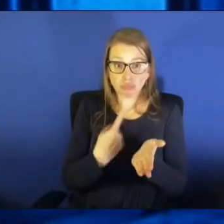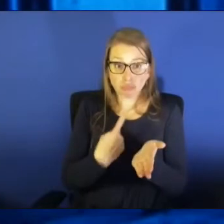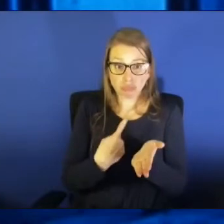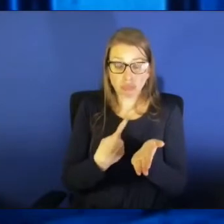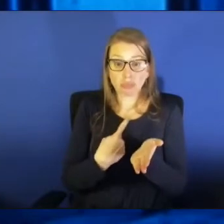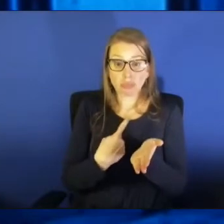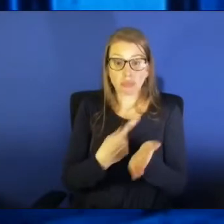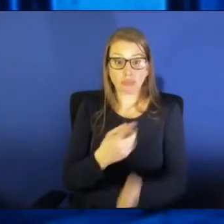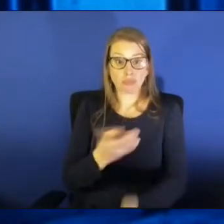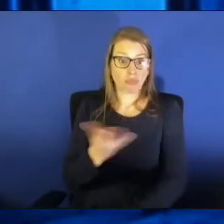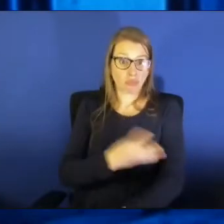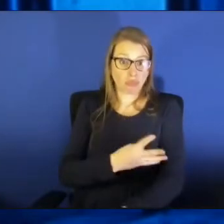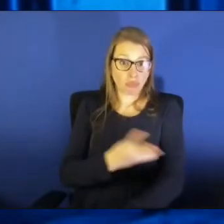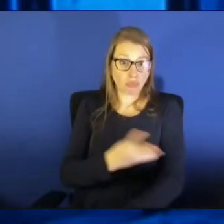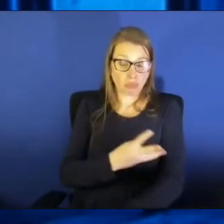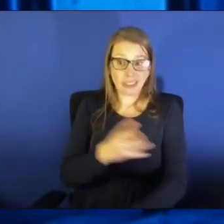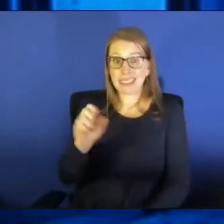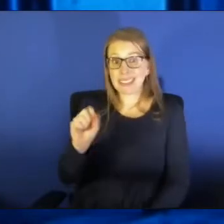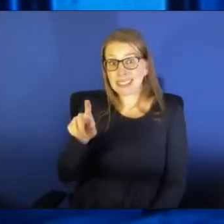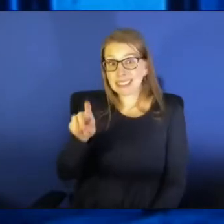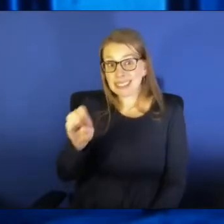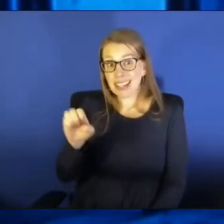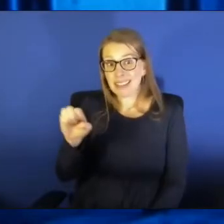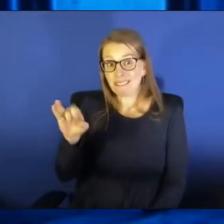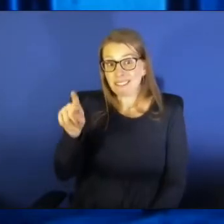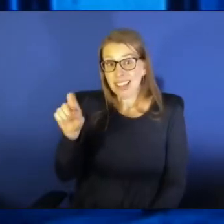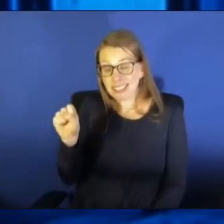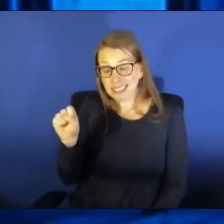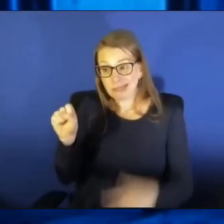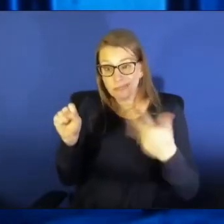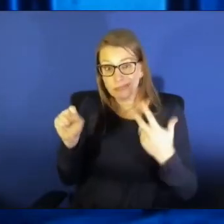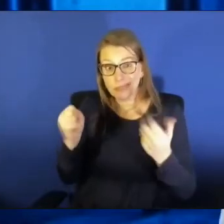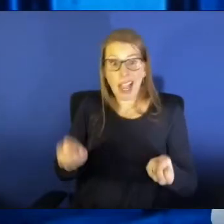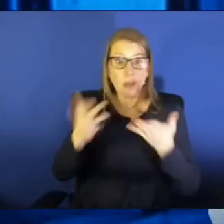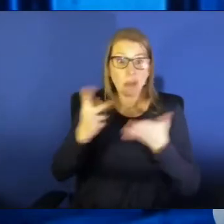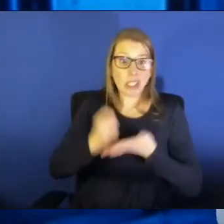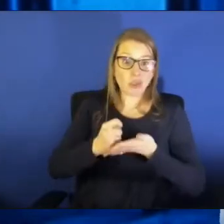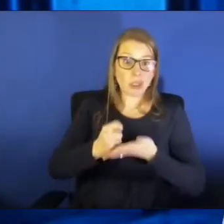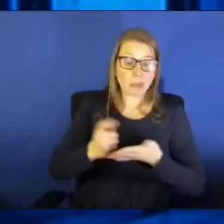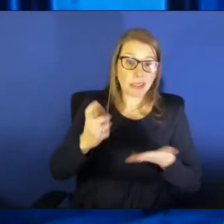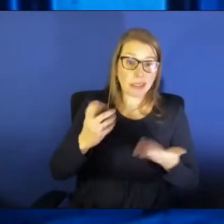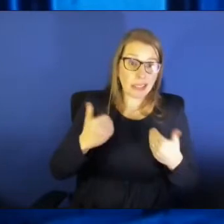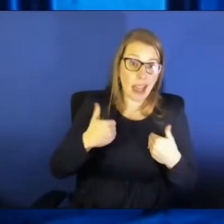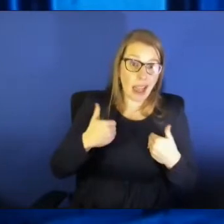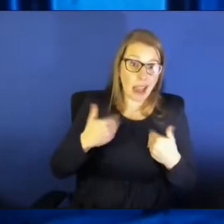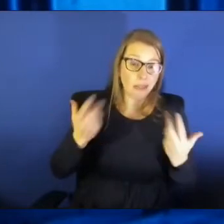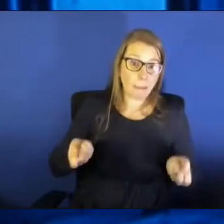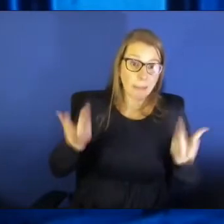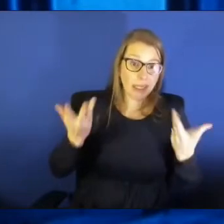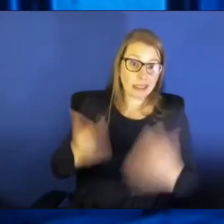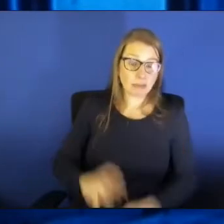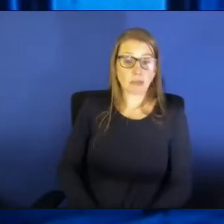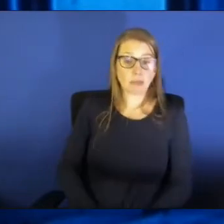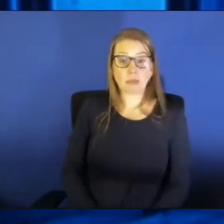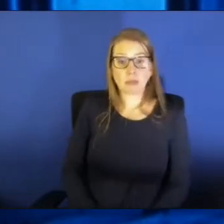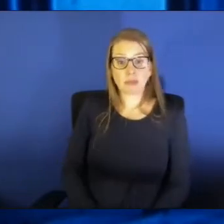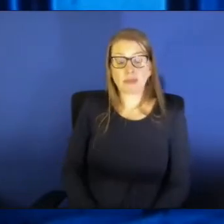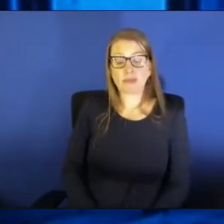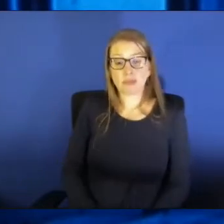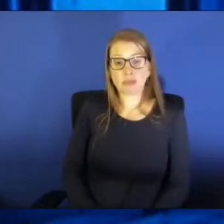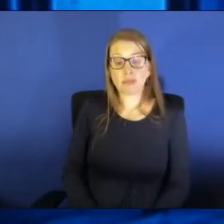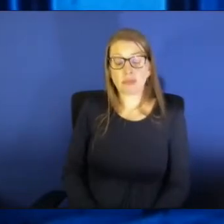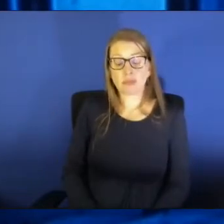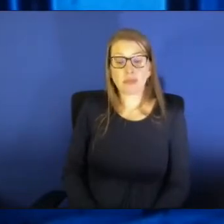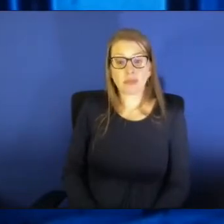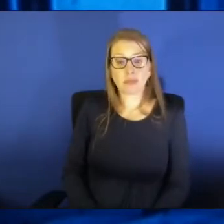are the side effects? How many treatments am I going to have? And we really have to spend a lot of time